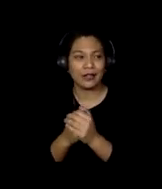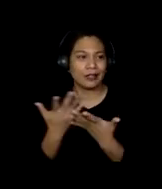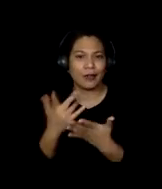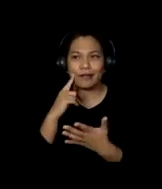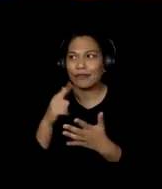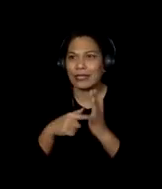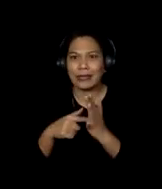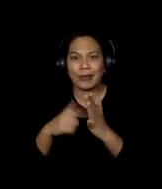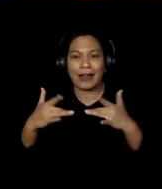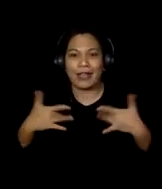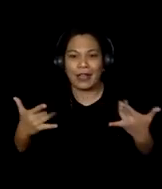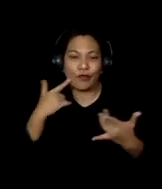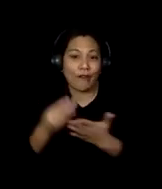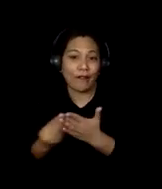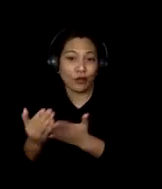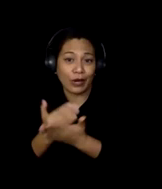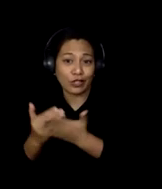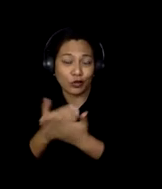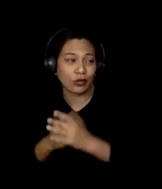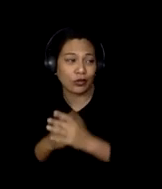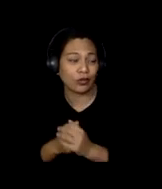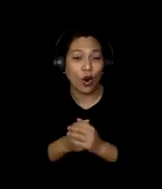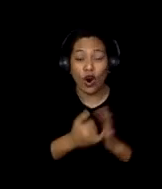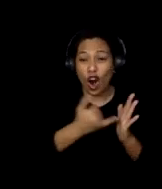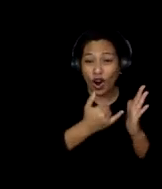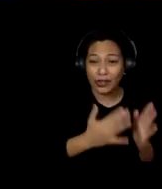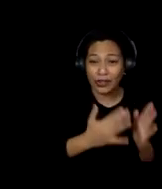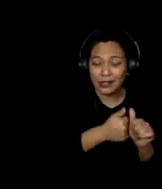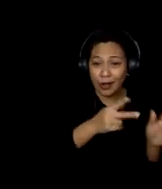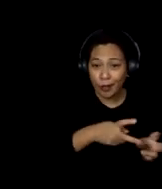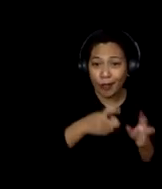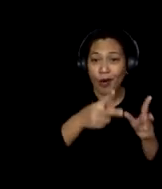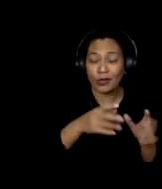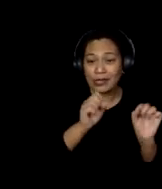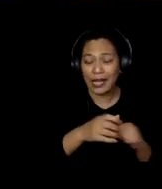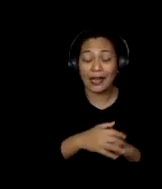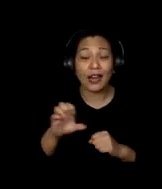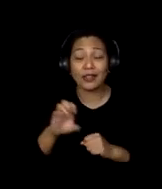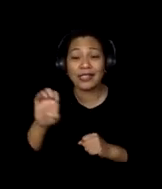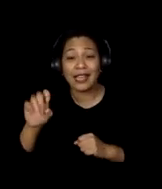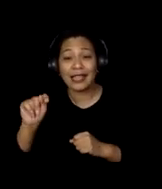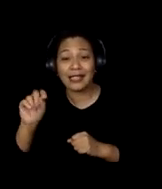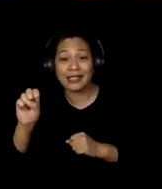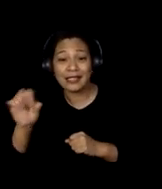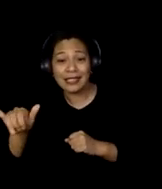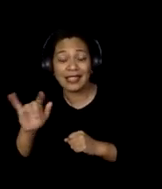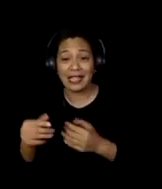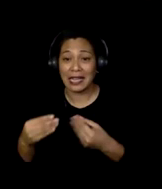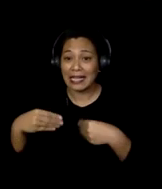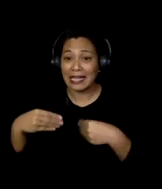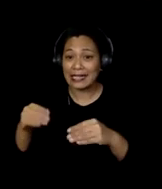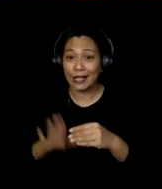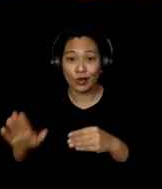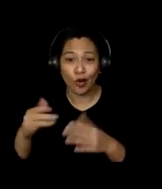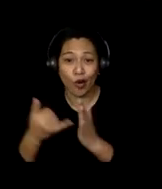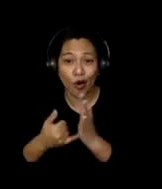fundraiser or any event for that matter. Individual artists post events on there. And then we have Etsy where you can sell all your art.